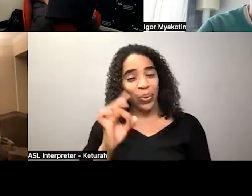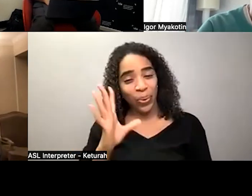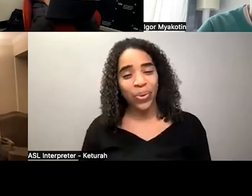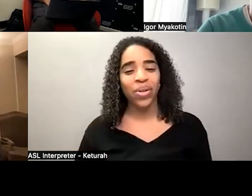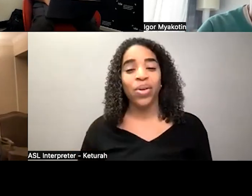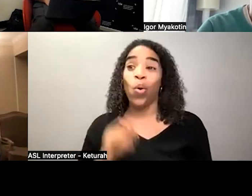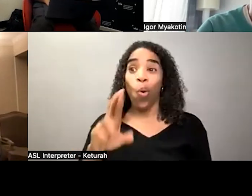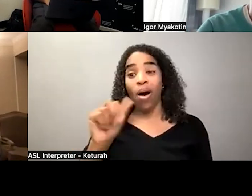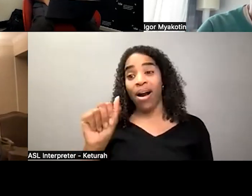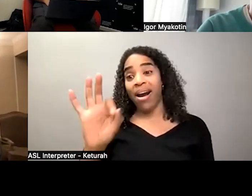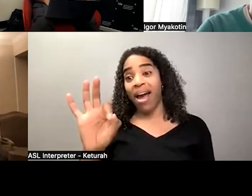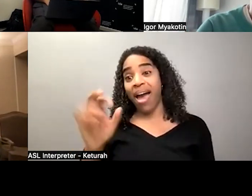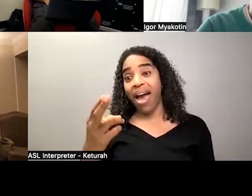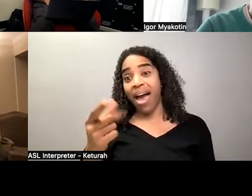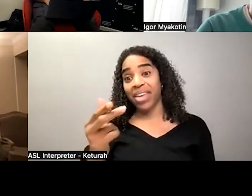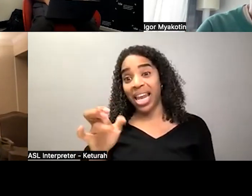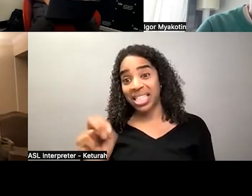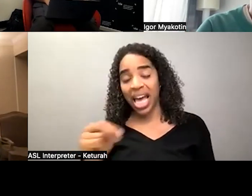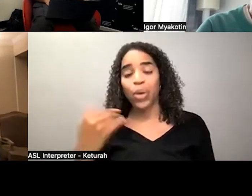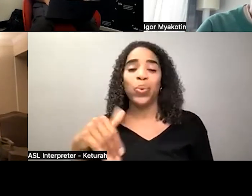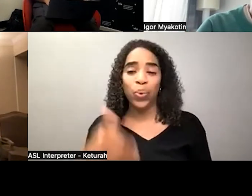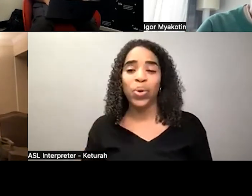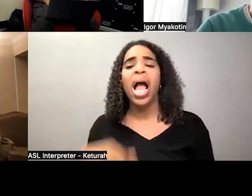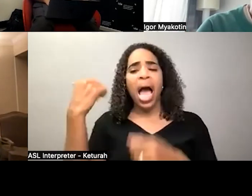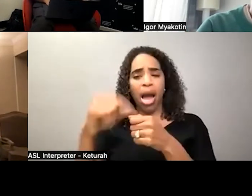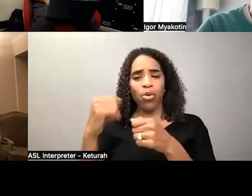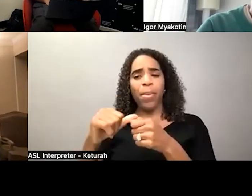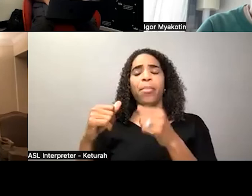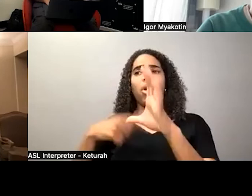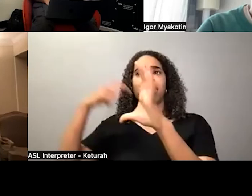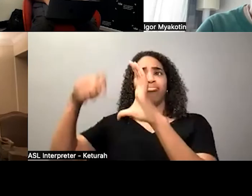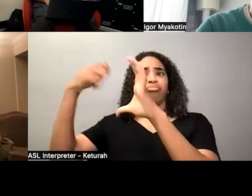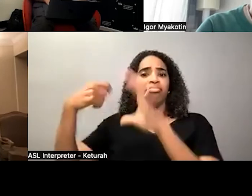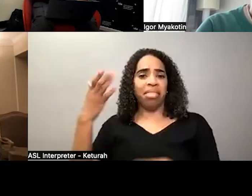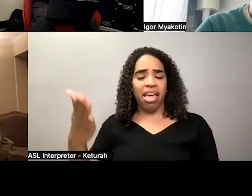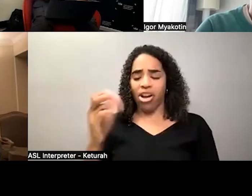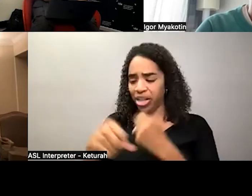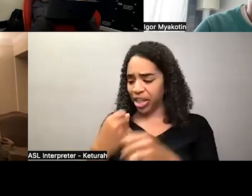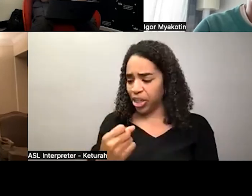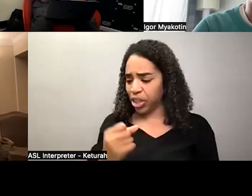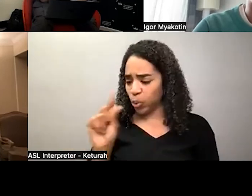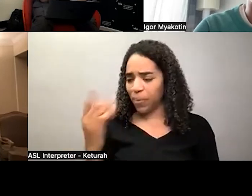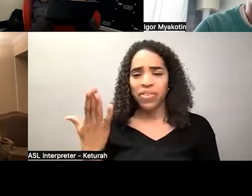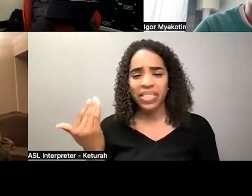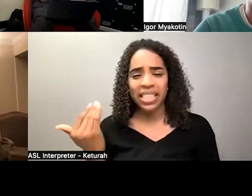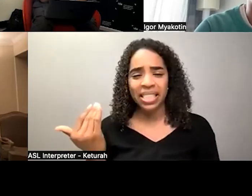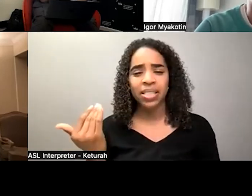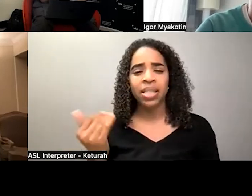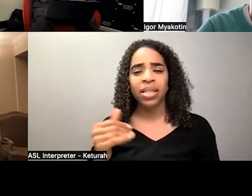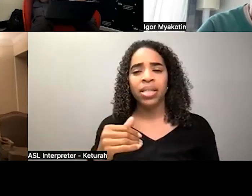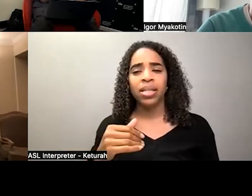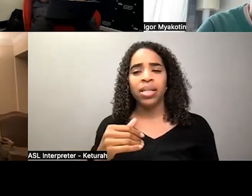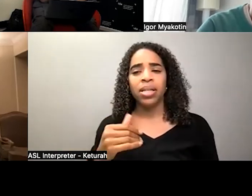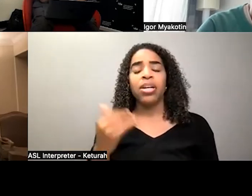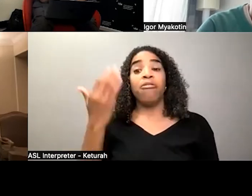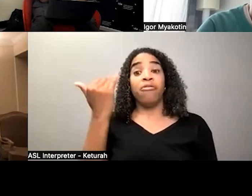Afghanistan under Taliban or anything. When I was shooting in Afghanistan in 2015, 15 suicide